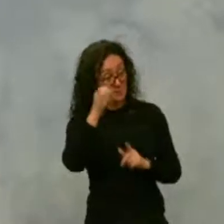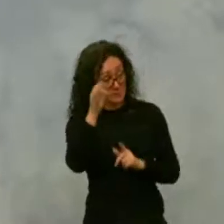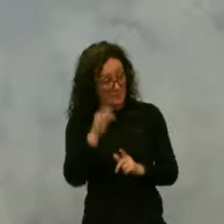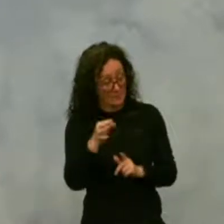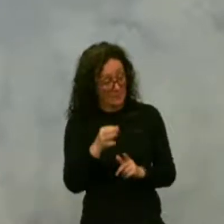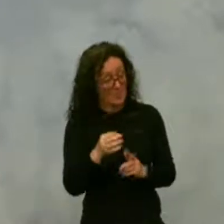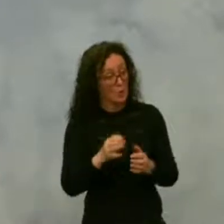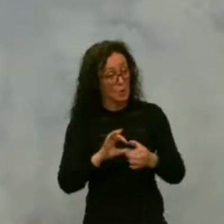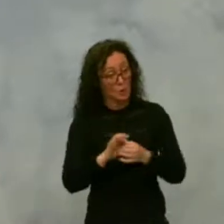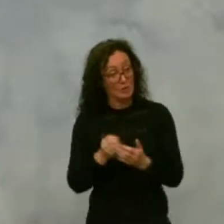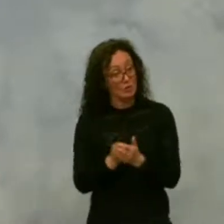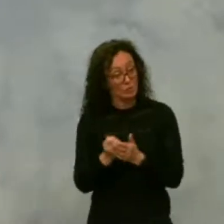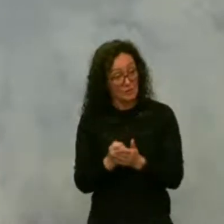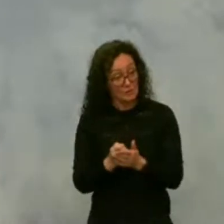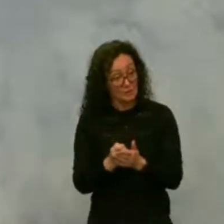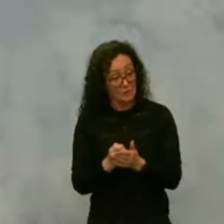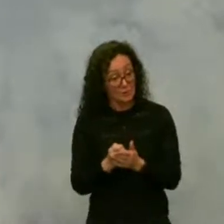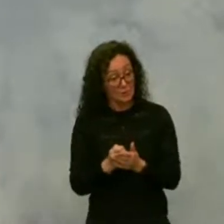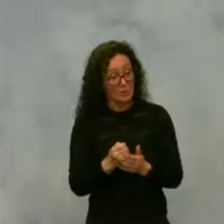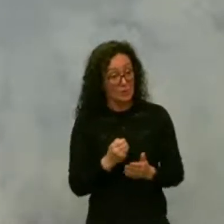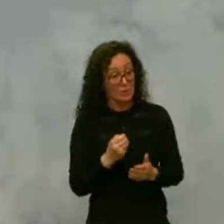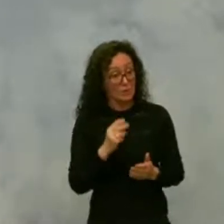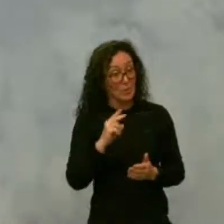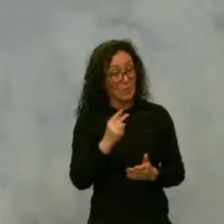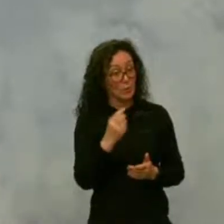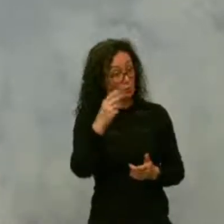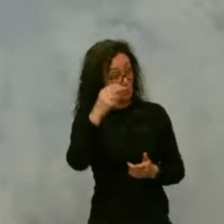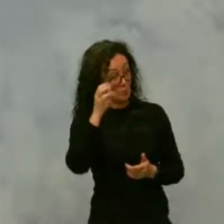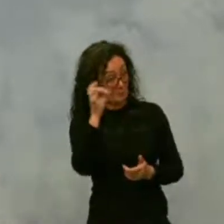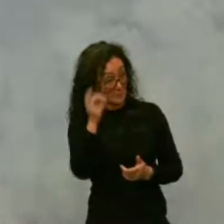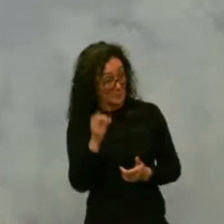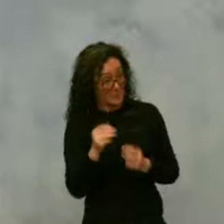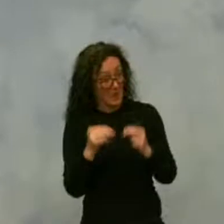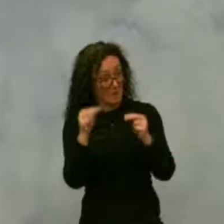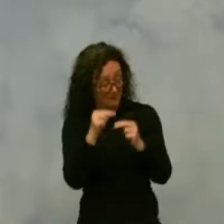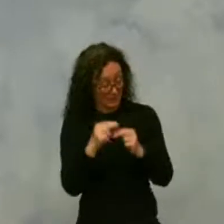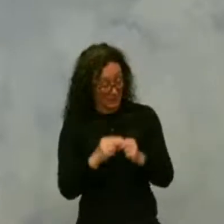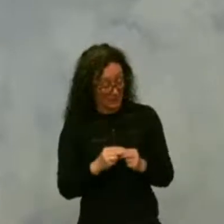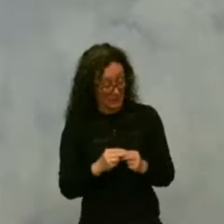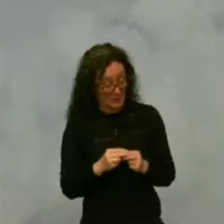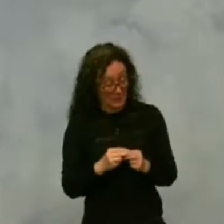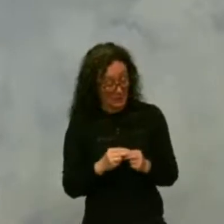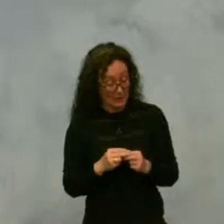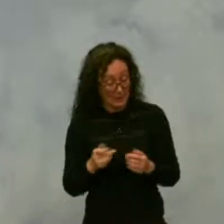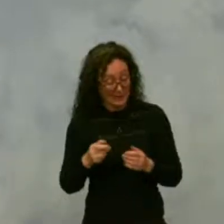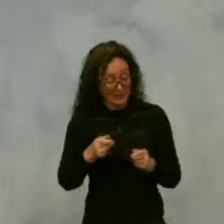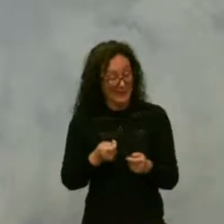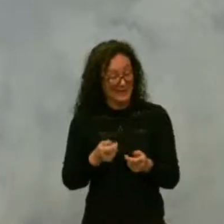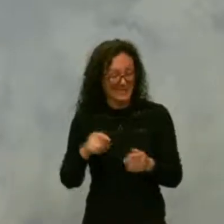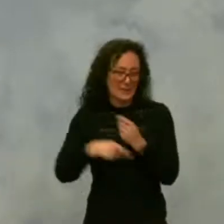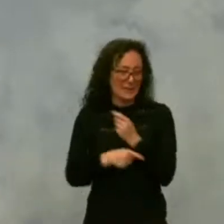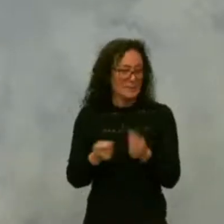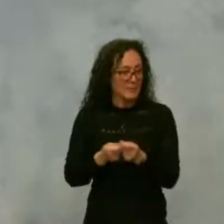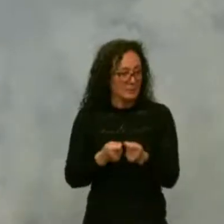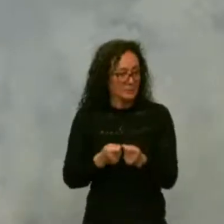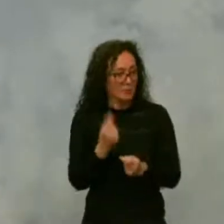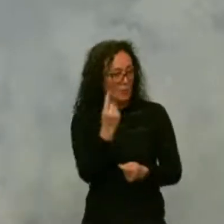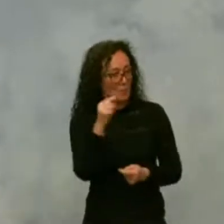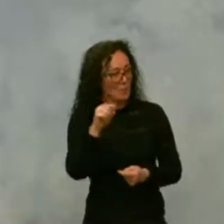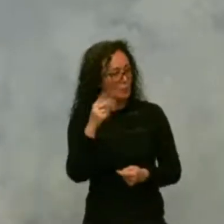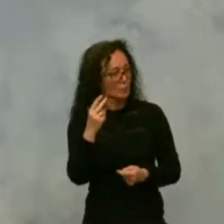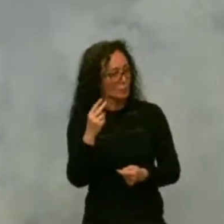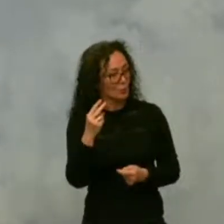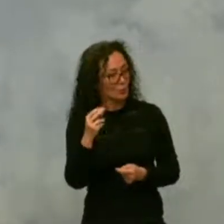by 0.2%, and sundry debt marginally behind target by 1.2%. In respect of